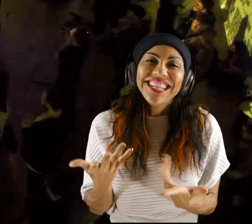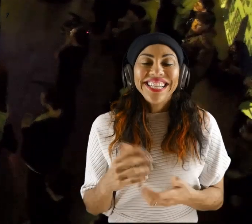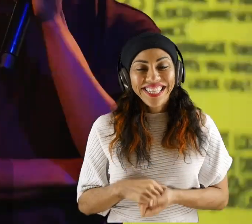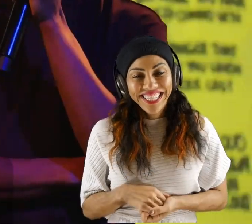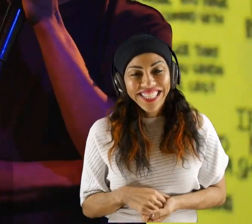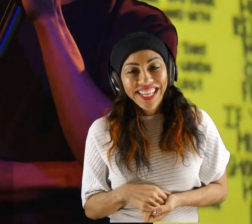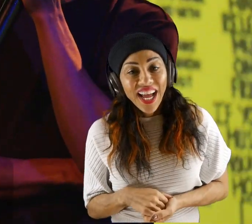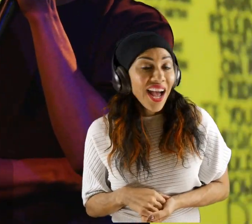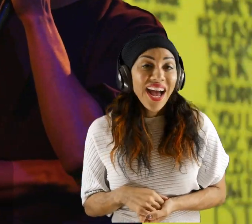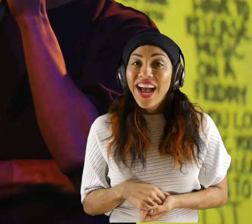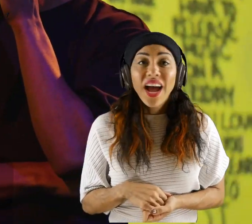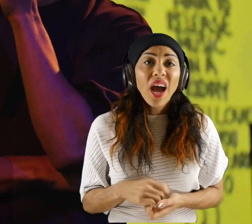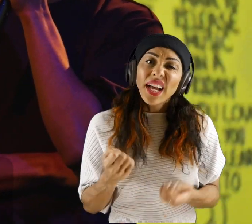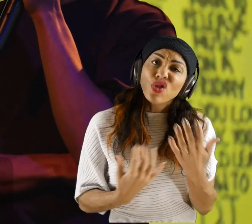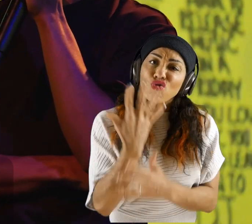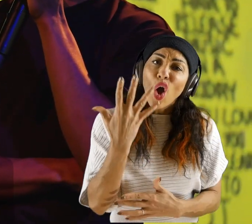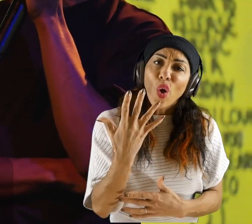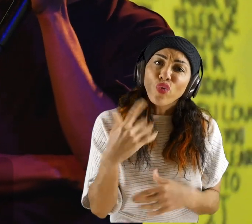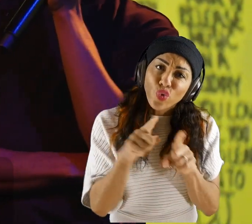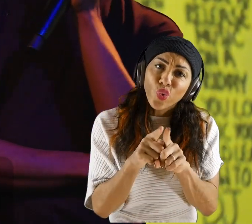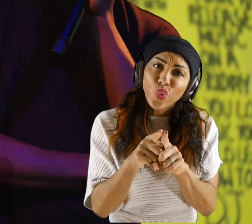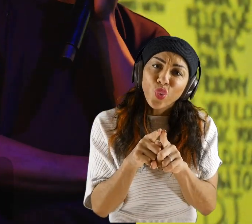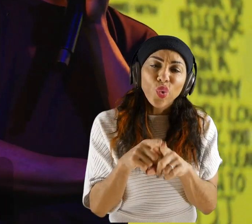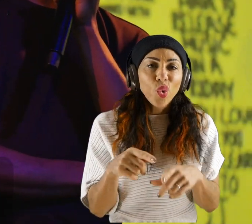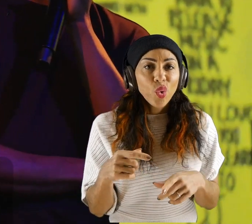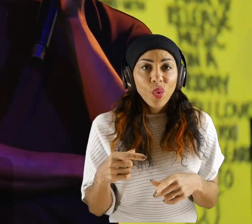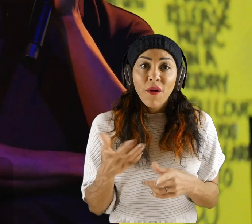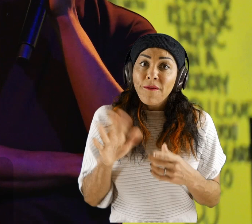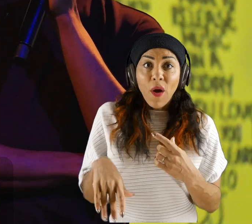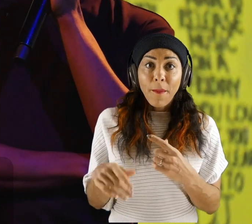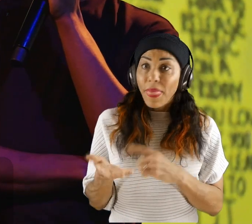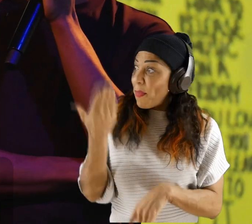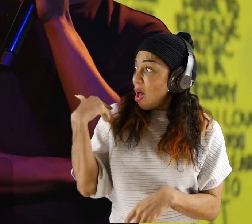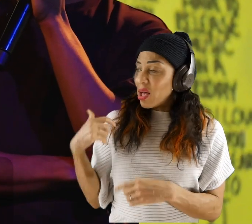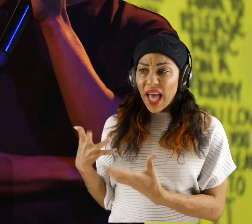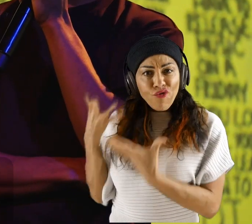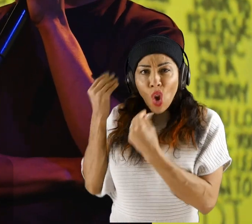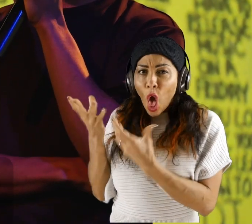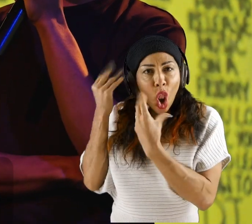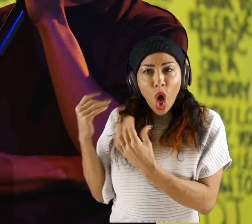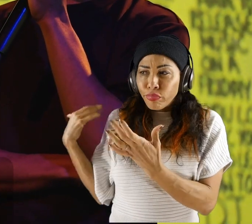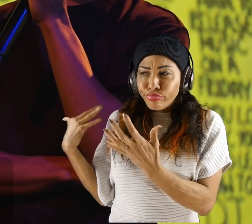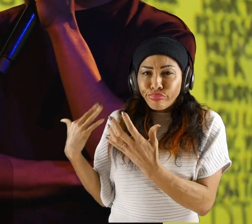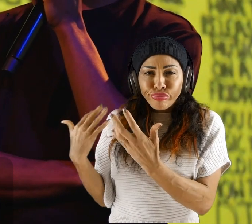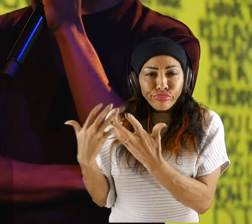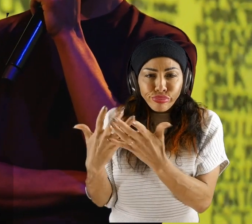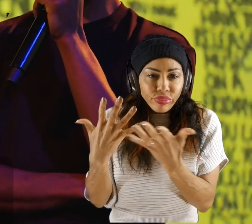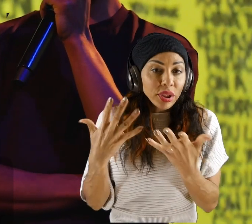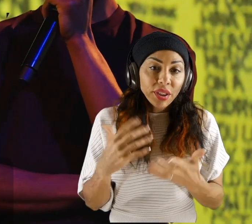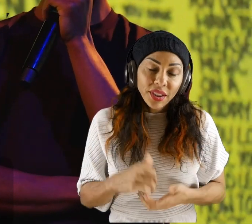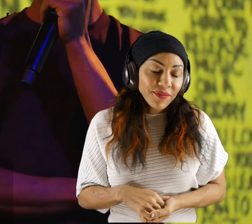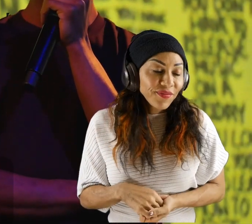But yeah, it's growth as well, isn't it? I've learned so much from all of them people. Like, I've